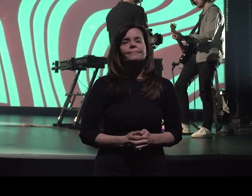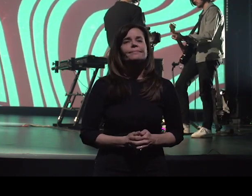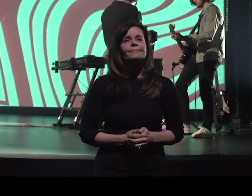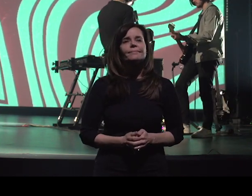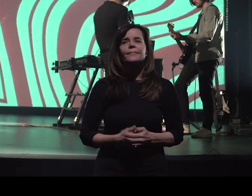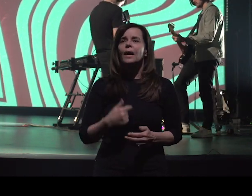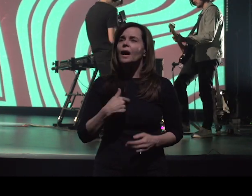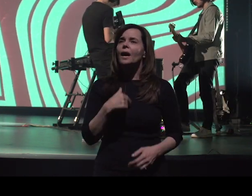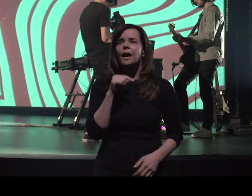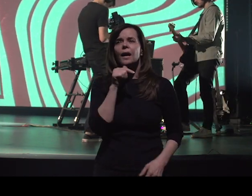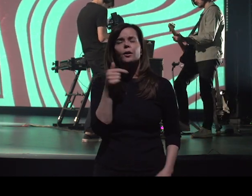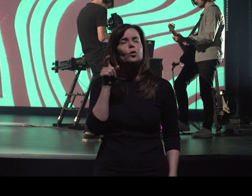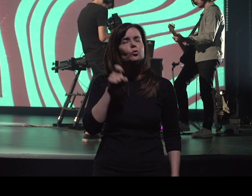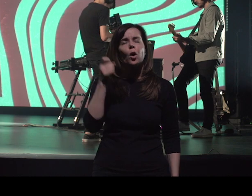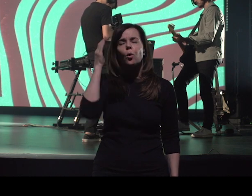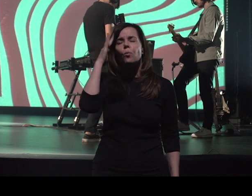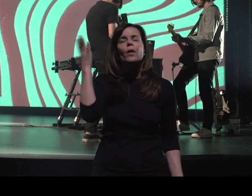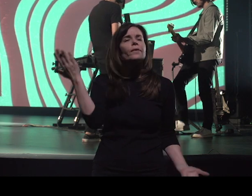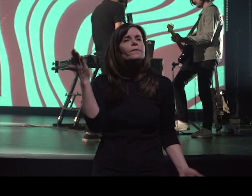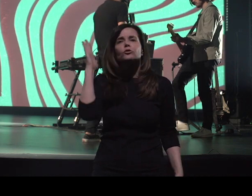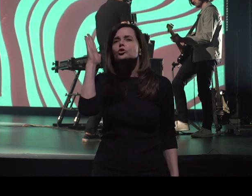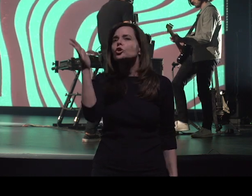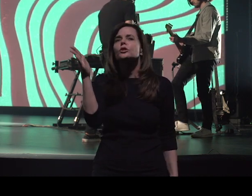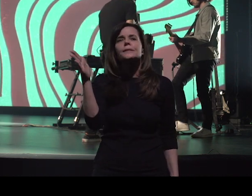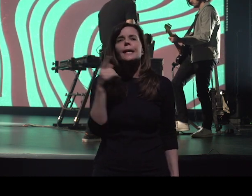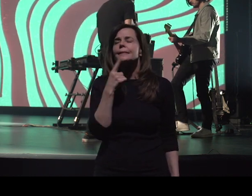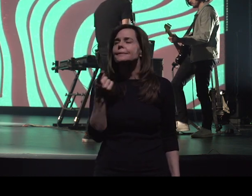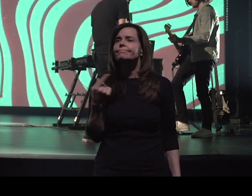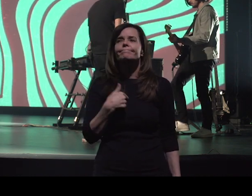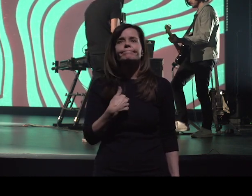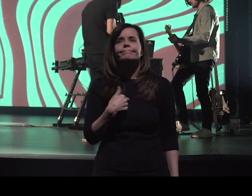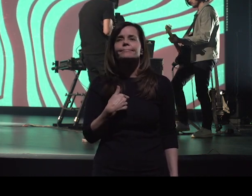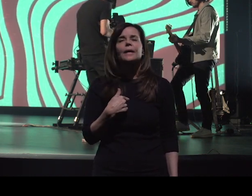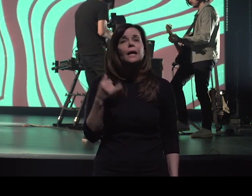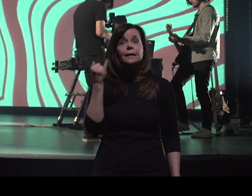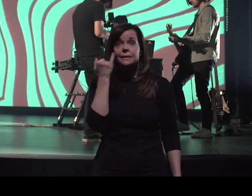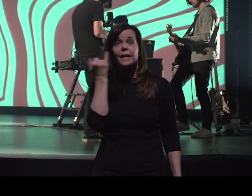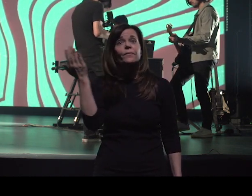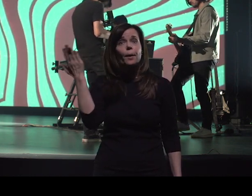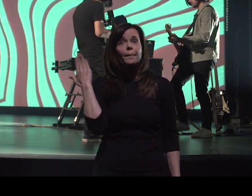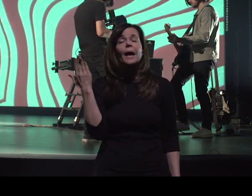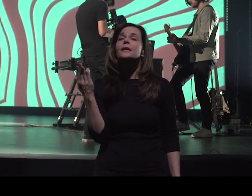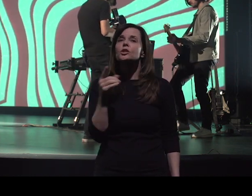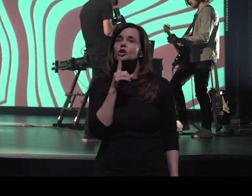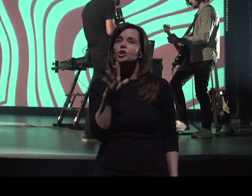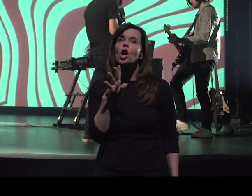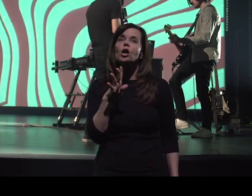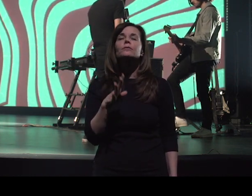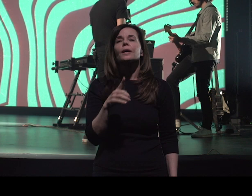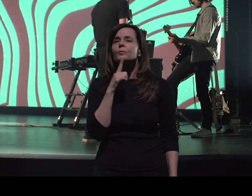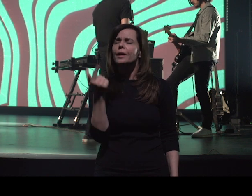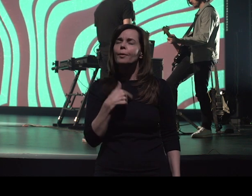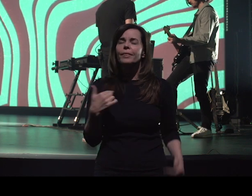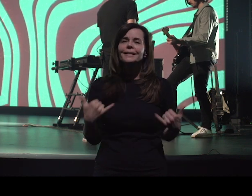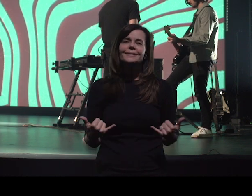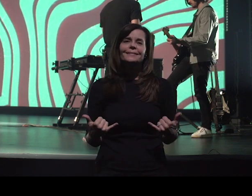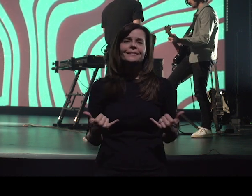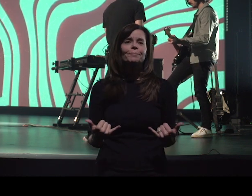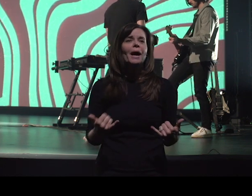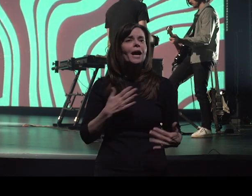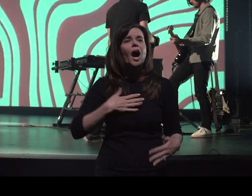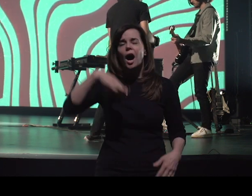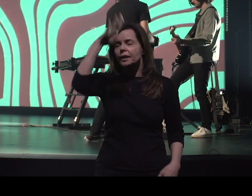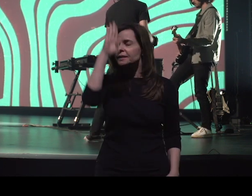flames. I don't need to know what the future says, 'cause if the past could talk, it would tell me this.